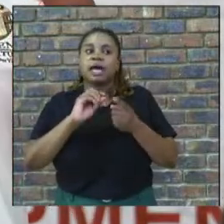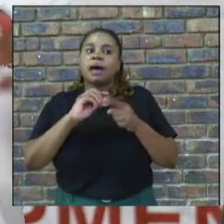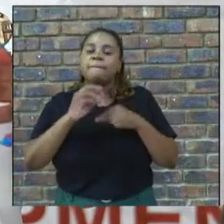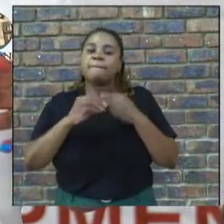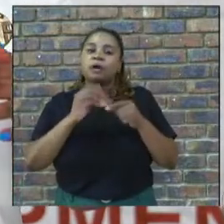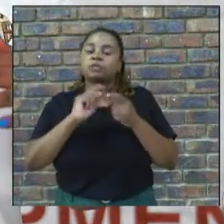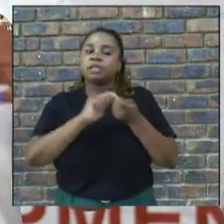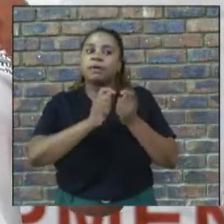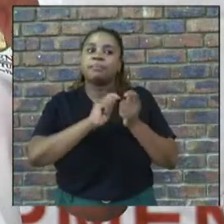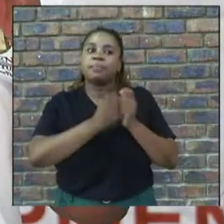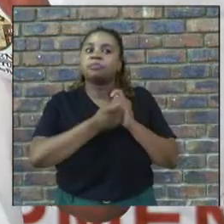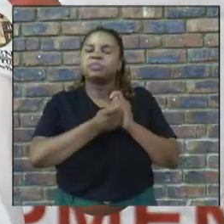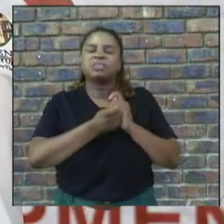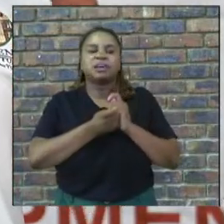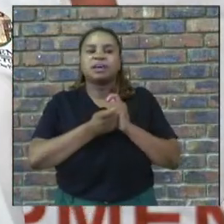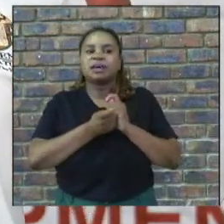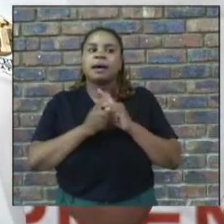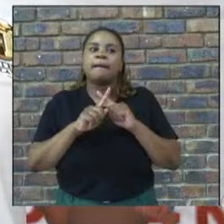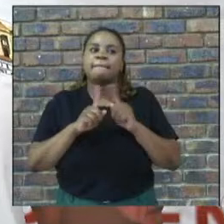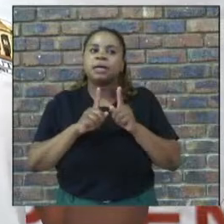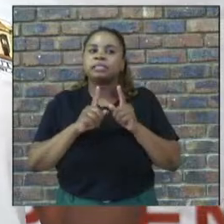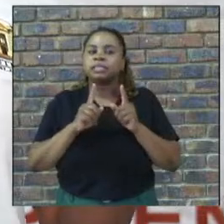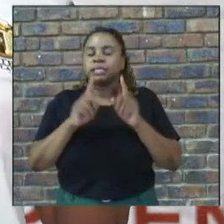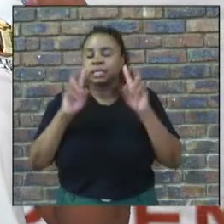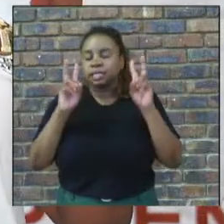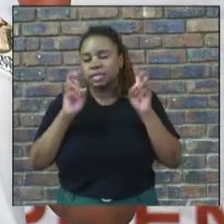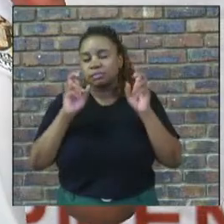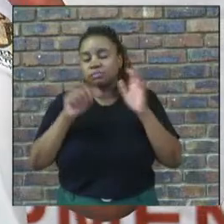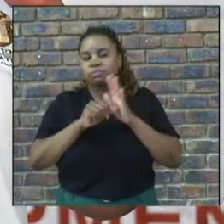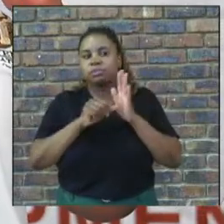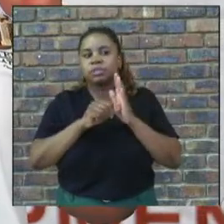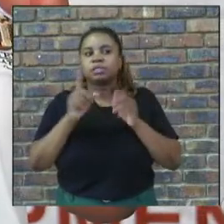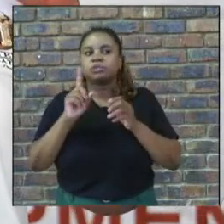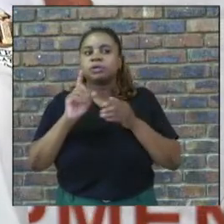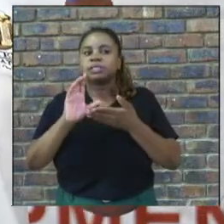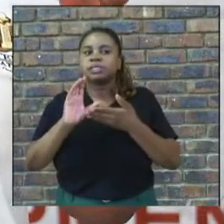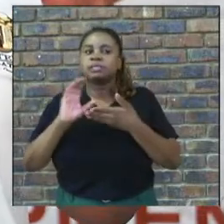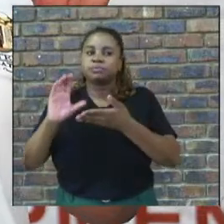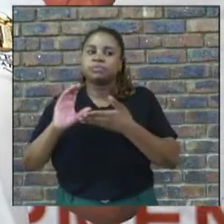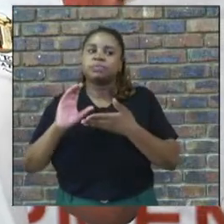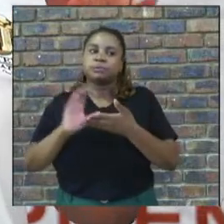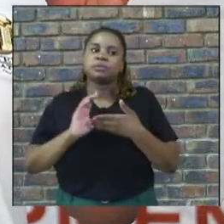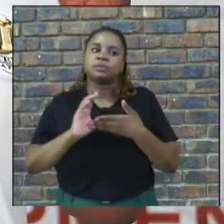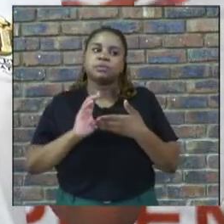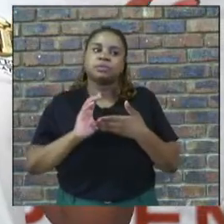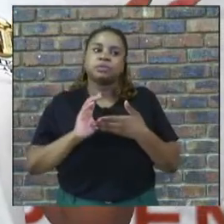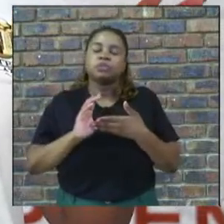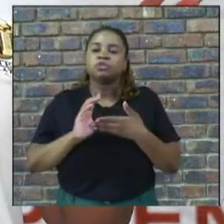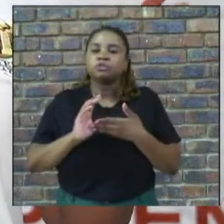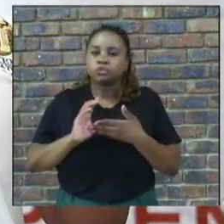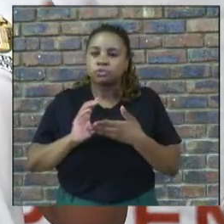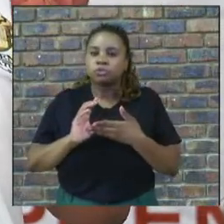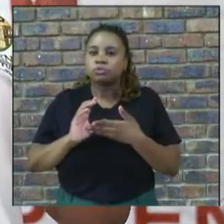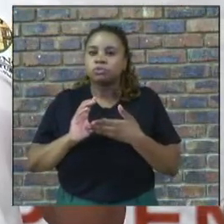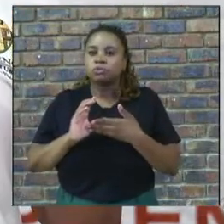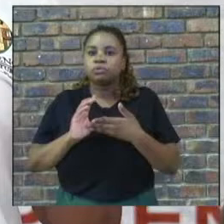we've made applications, we are not giving funding, we're picking up the foreign tendencies, we're picking up the